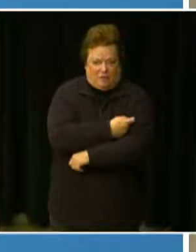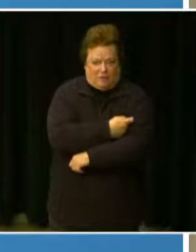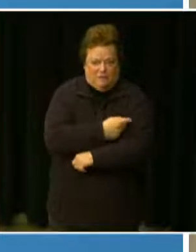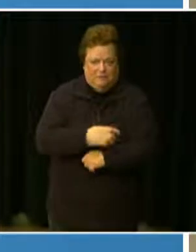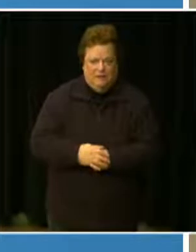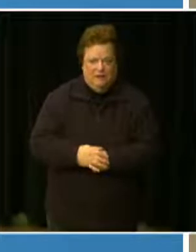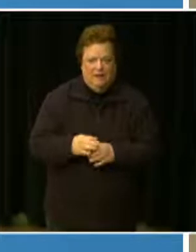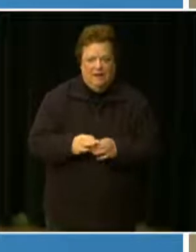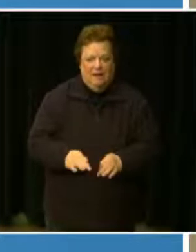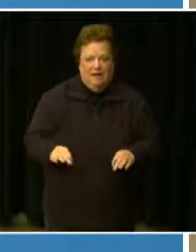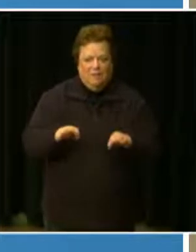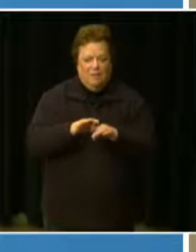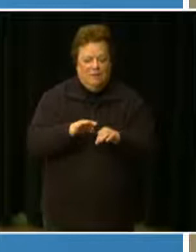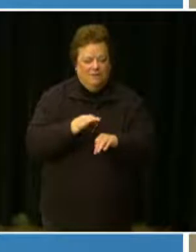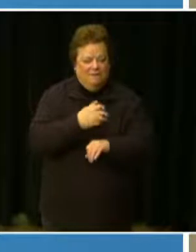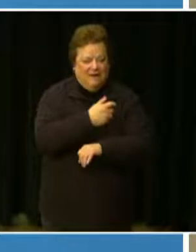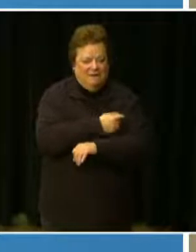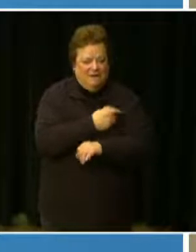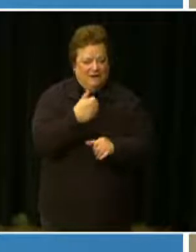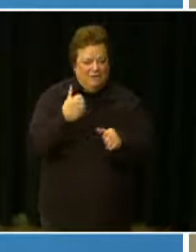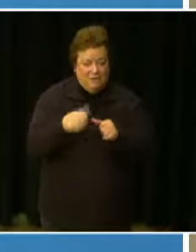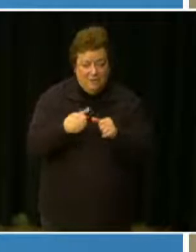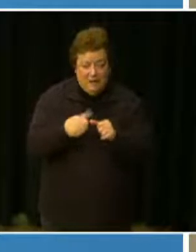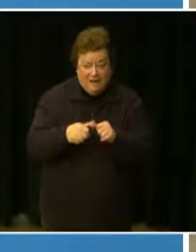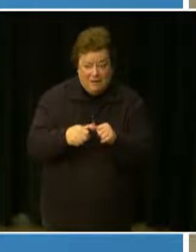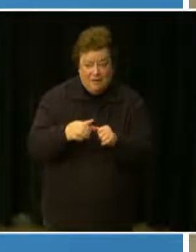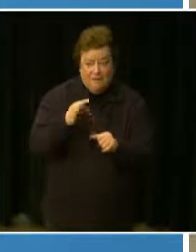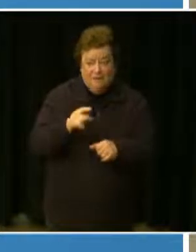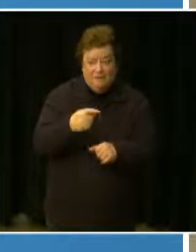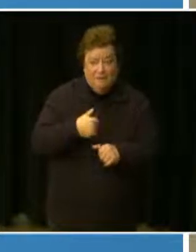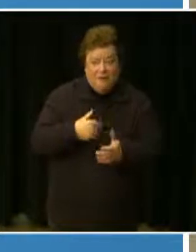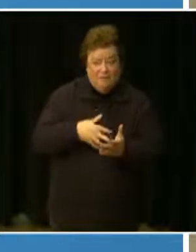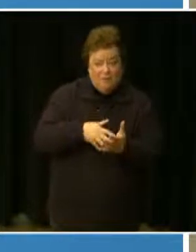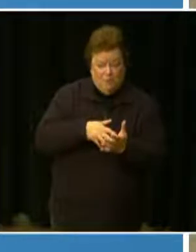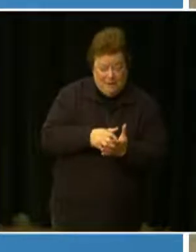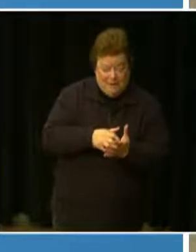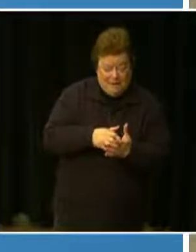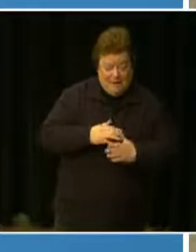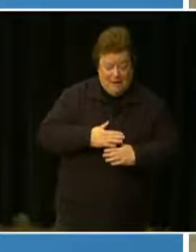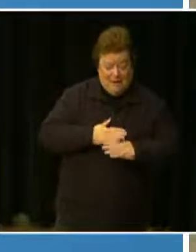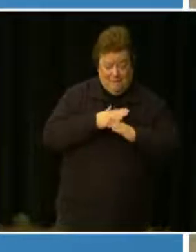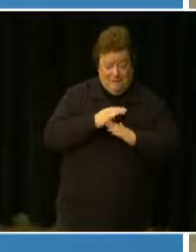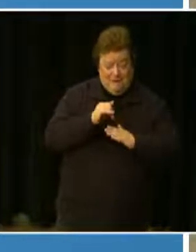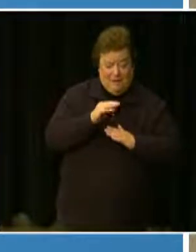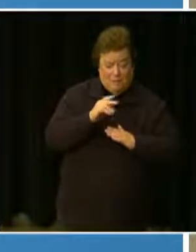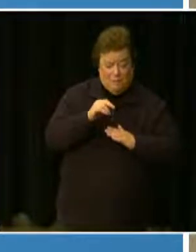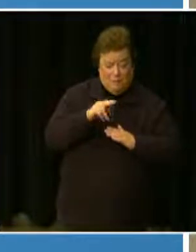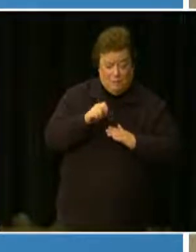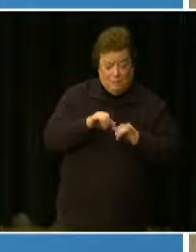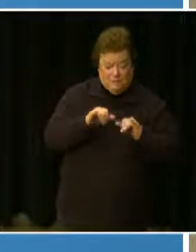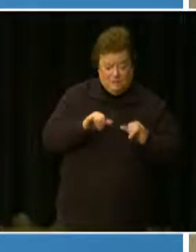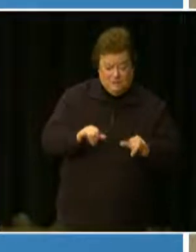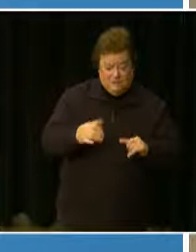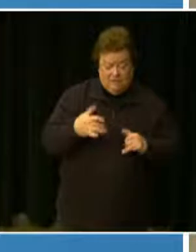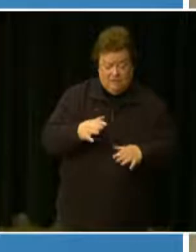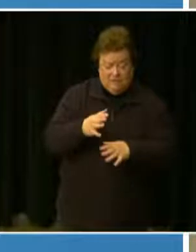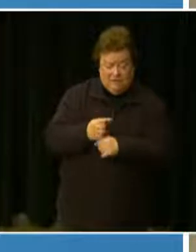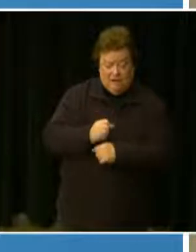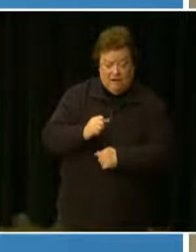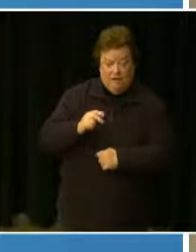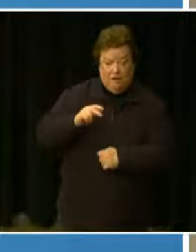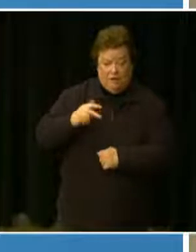important vaccination reminder: if you have a weakened immune system and received a third dose of